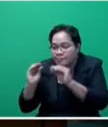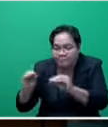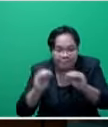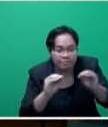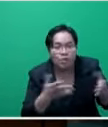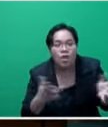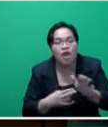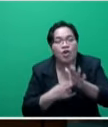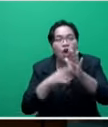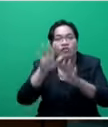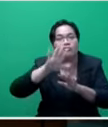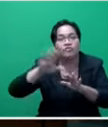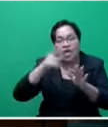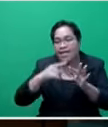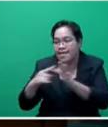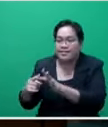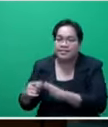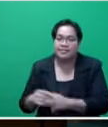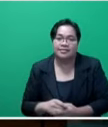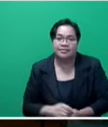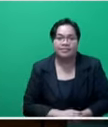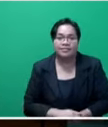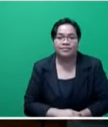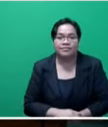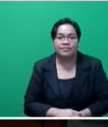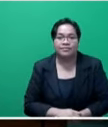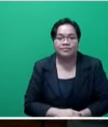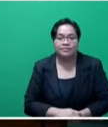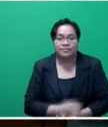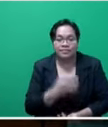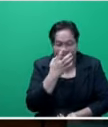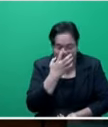the northern and eastern divisions. Mr. Speaker, sir,